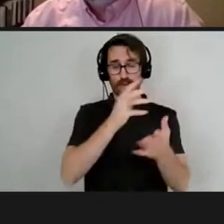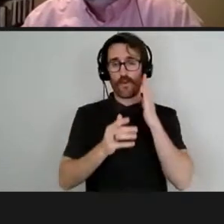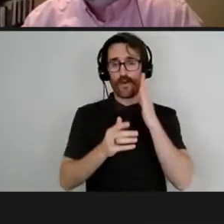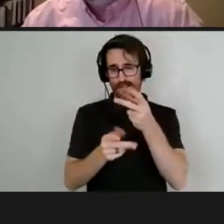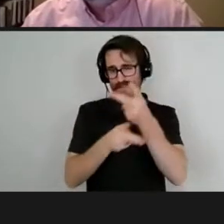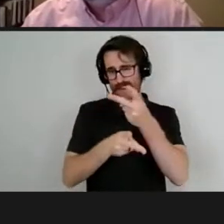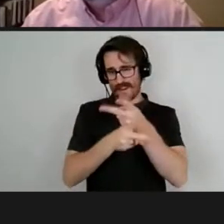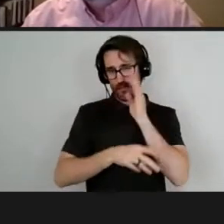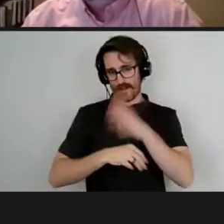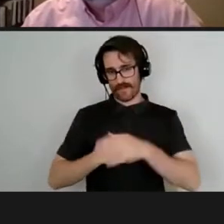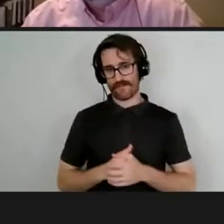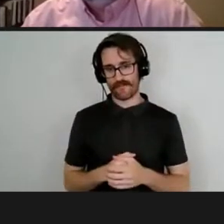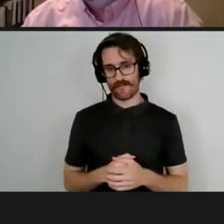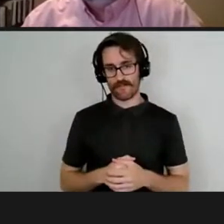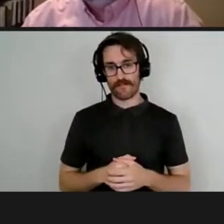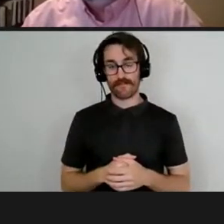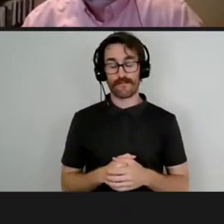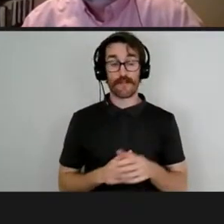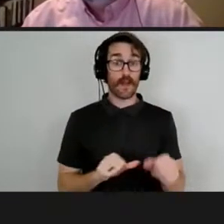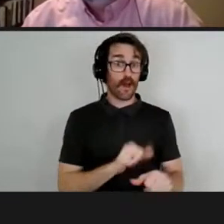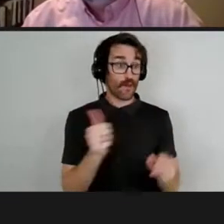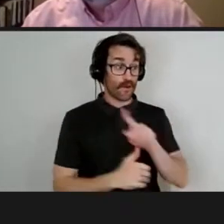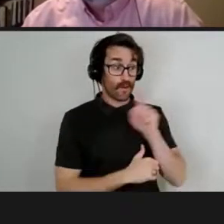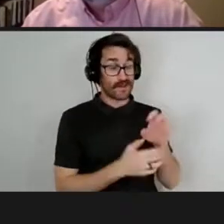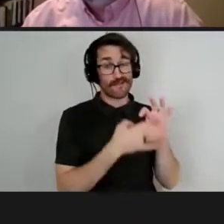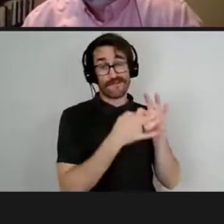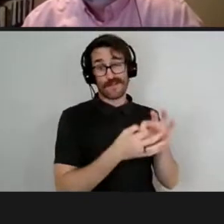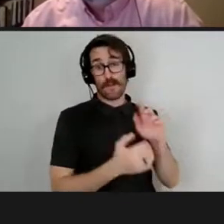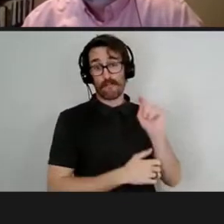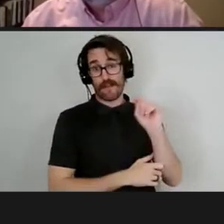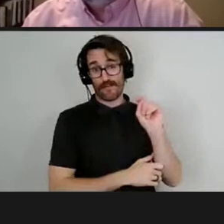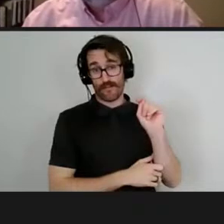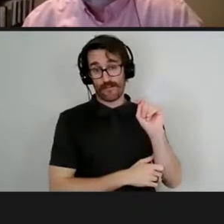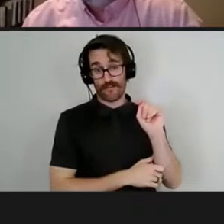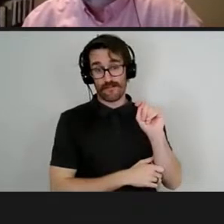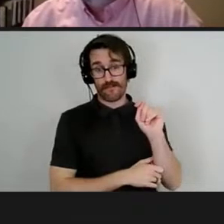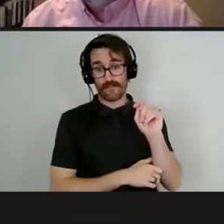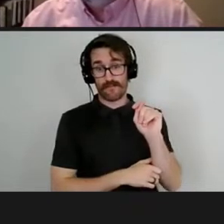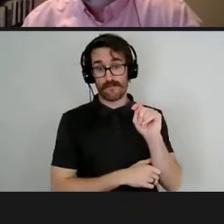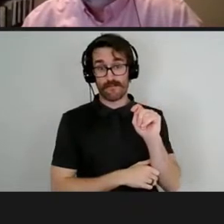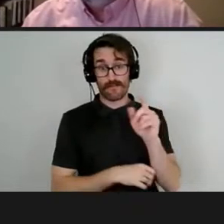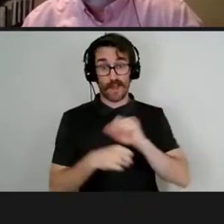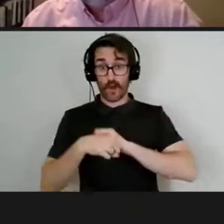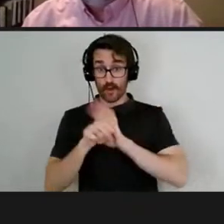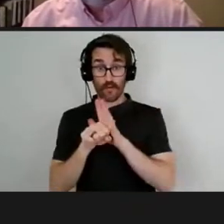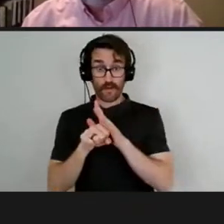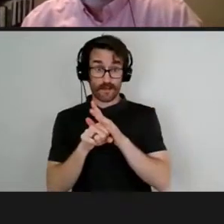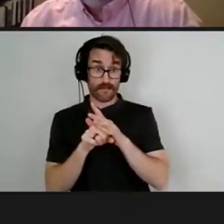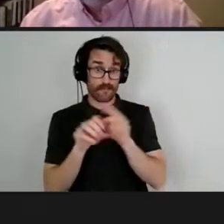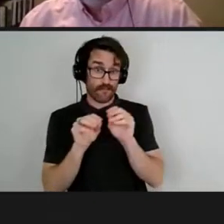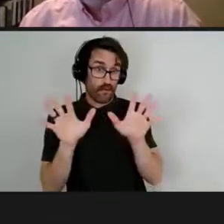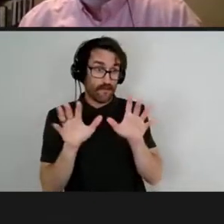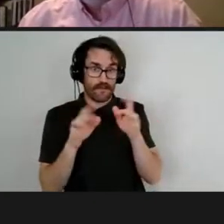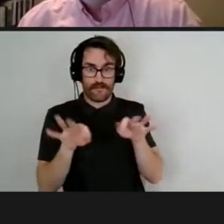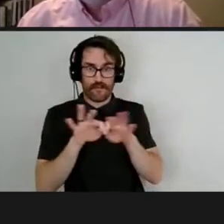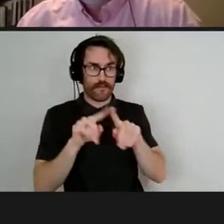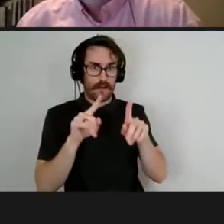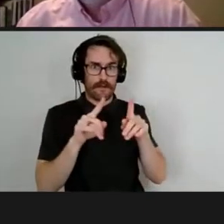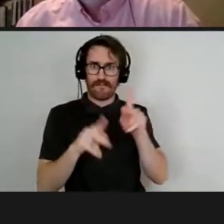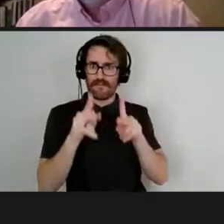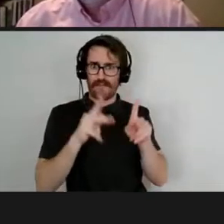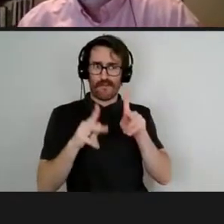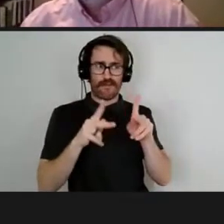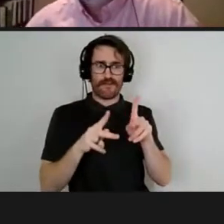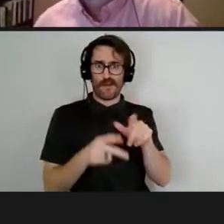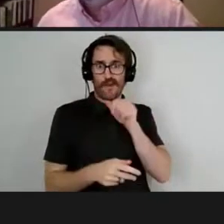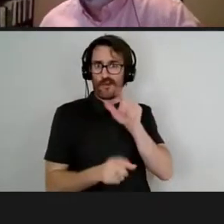other question is bathrooms. COVID doesn't mean people stop going to the bathroom. You know, we need bathrooms